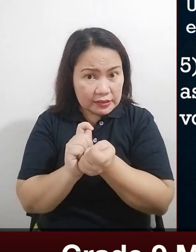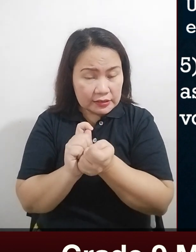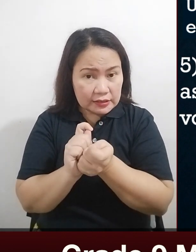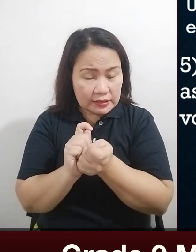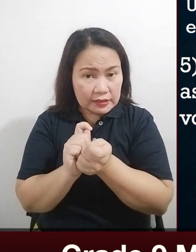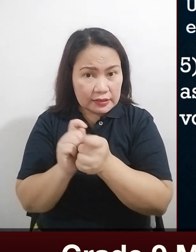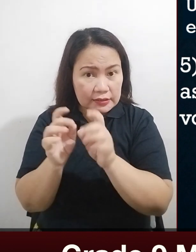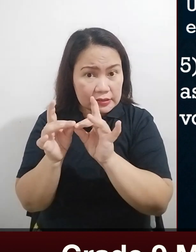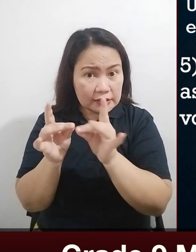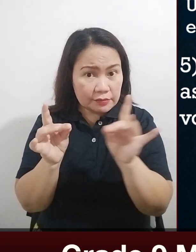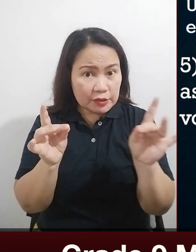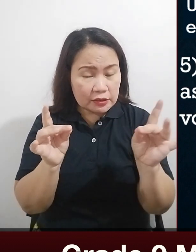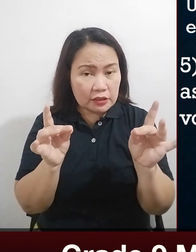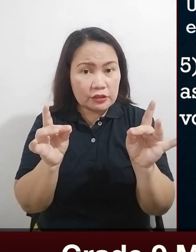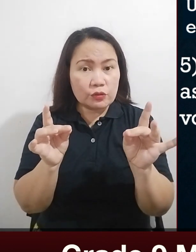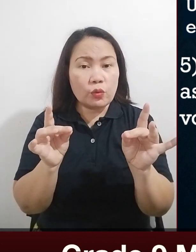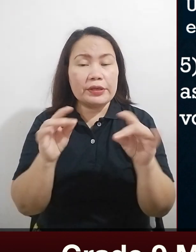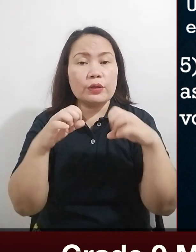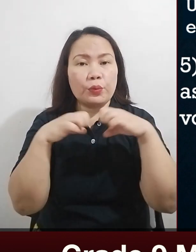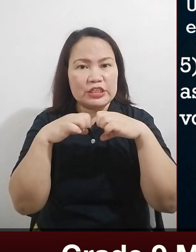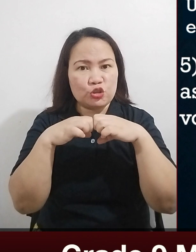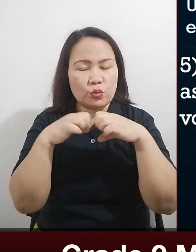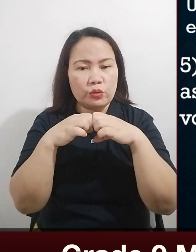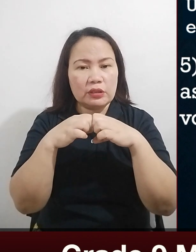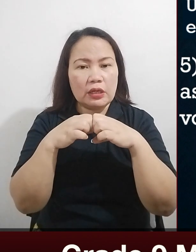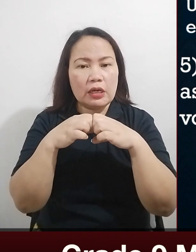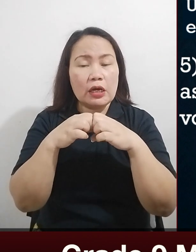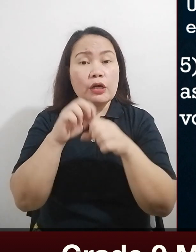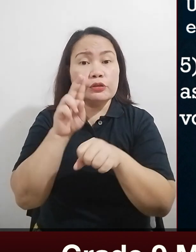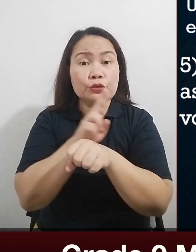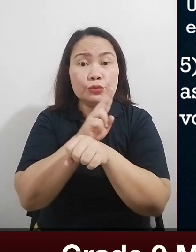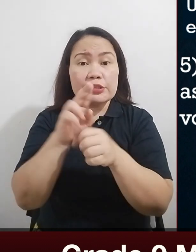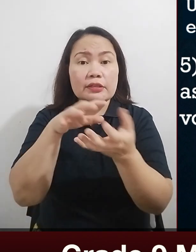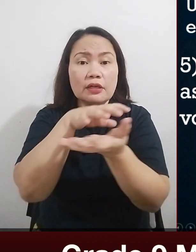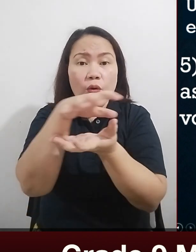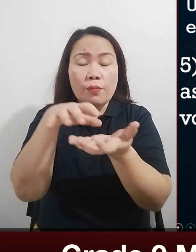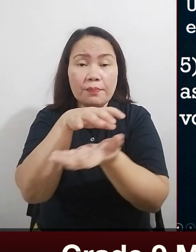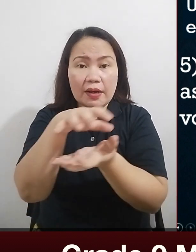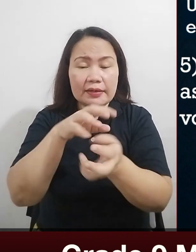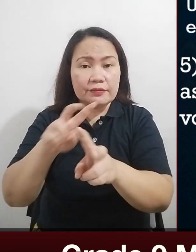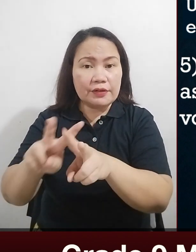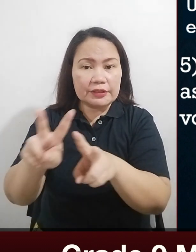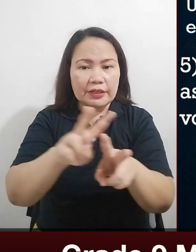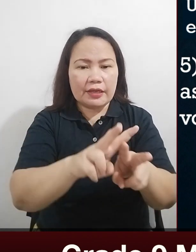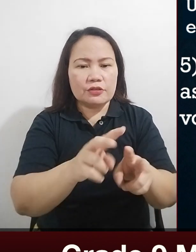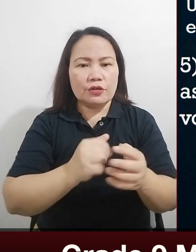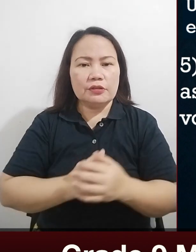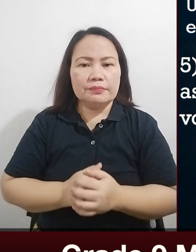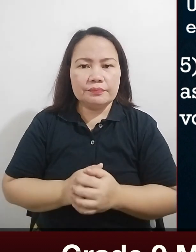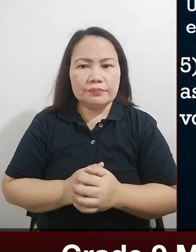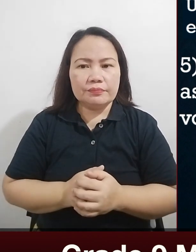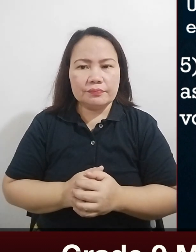yung given statement into equation using the combined variation.